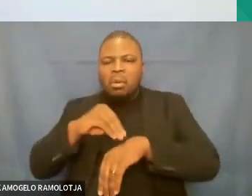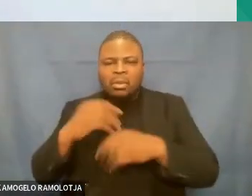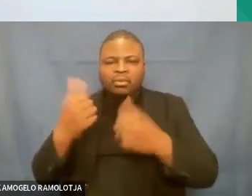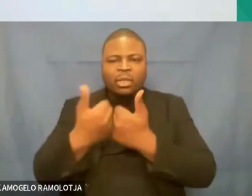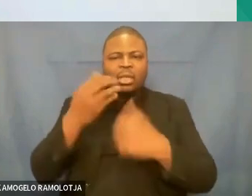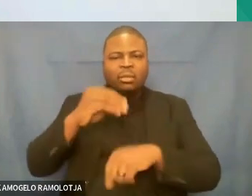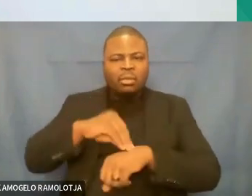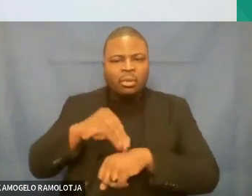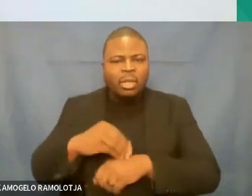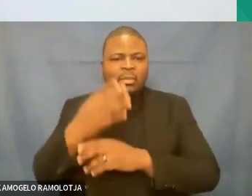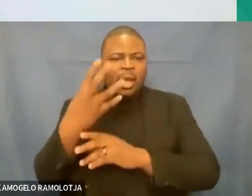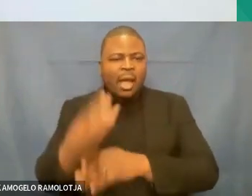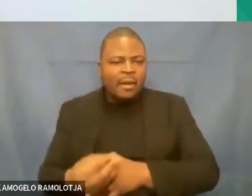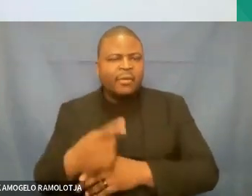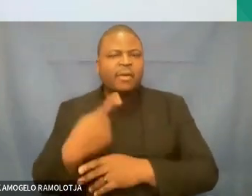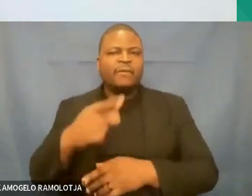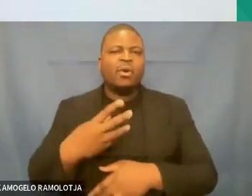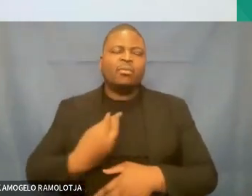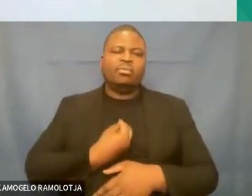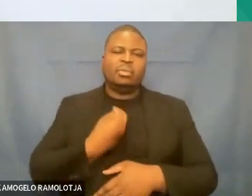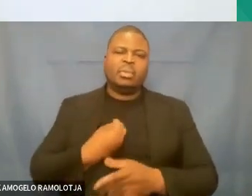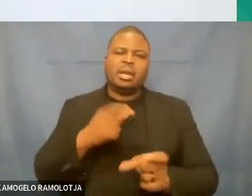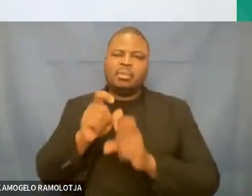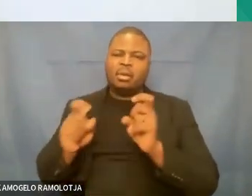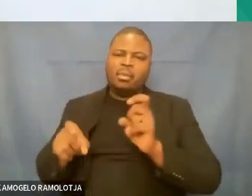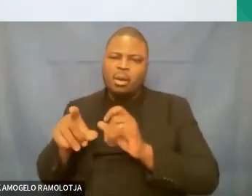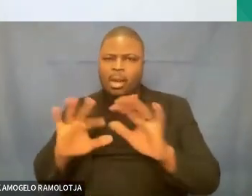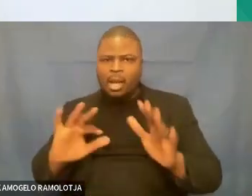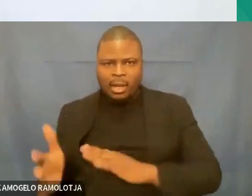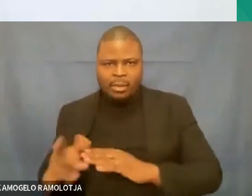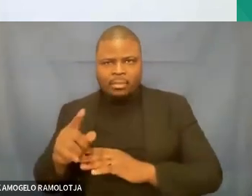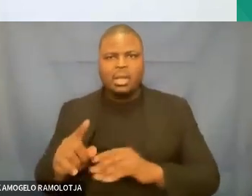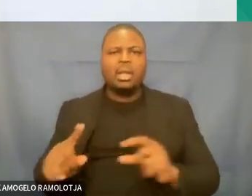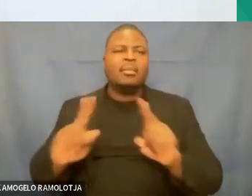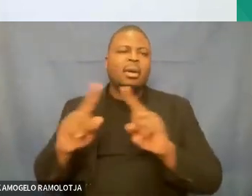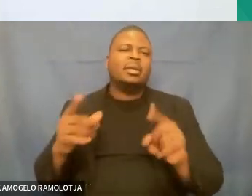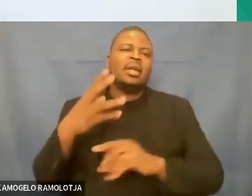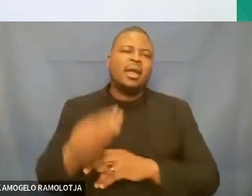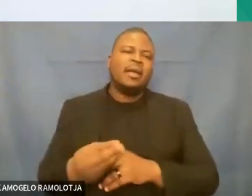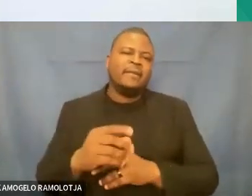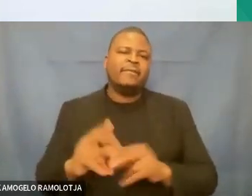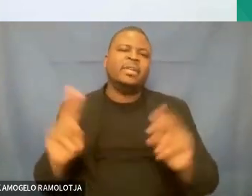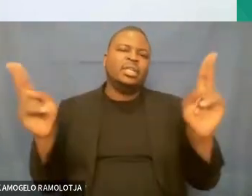your areas for young key populations? So there is a short survey.